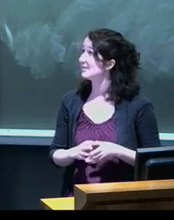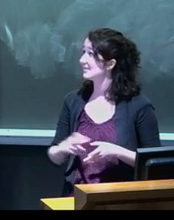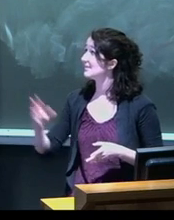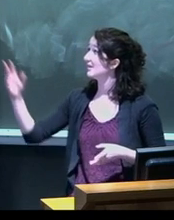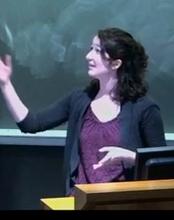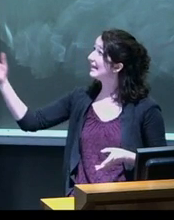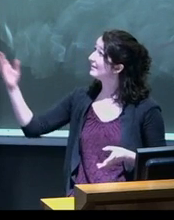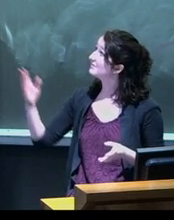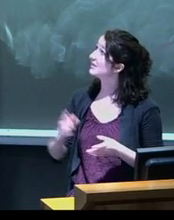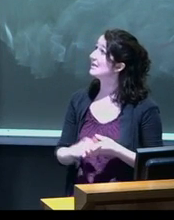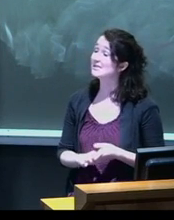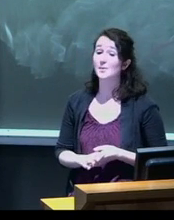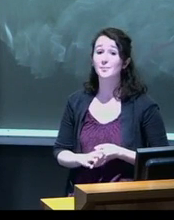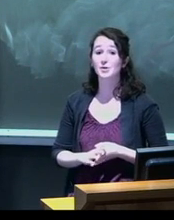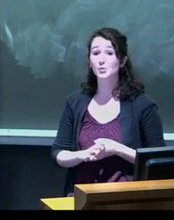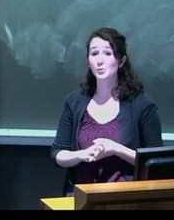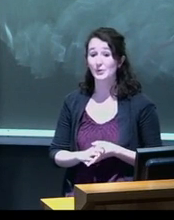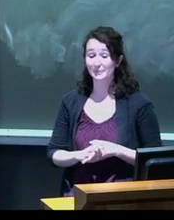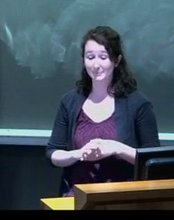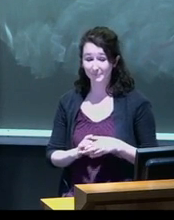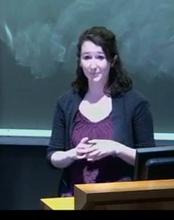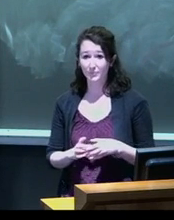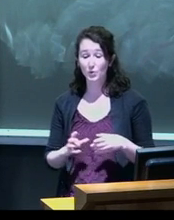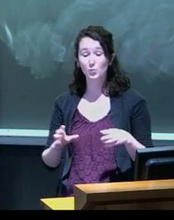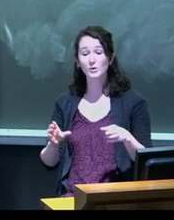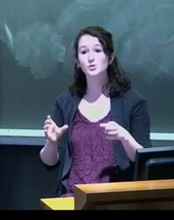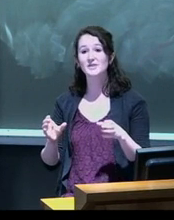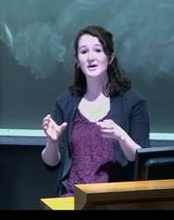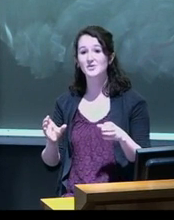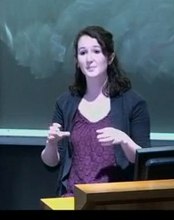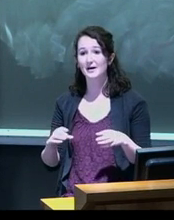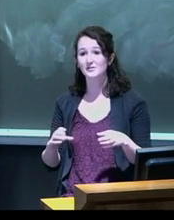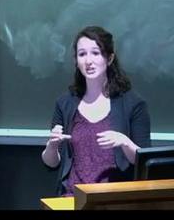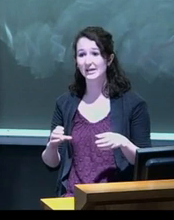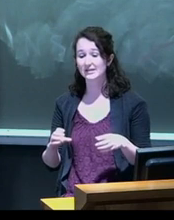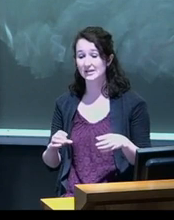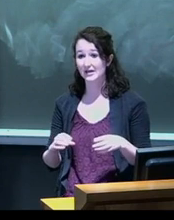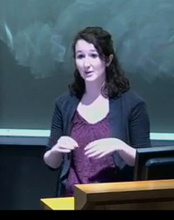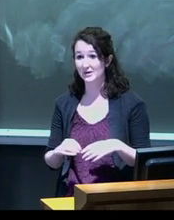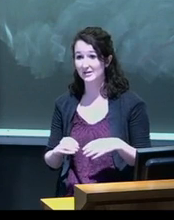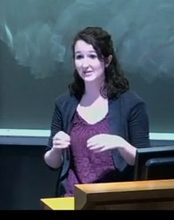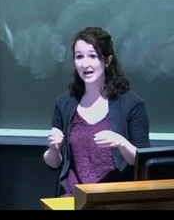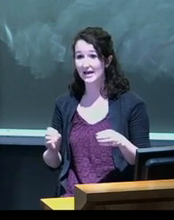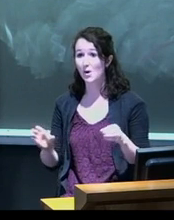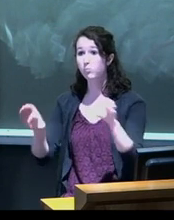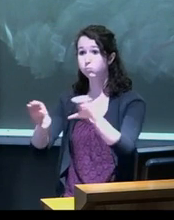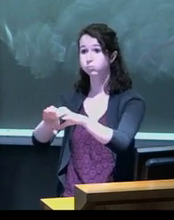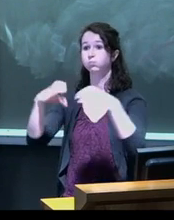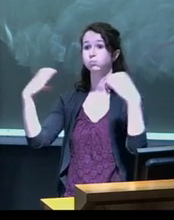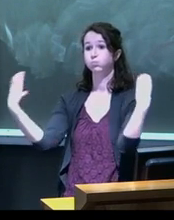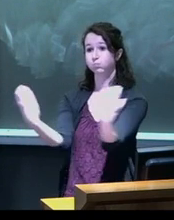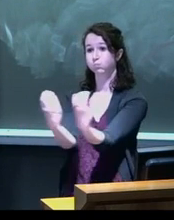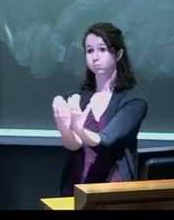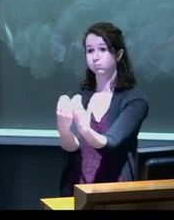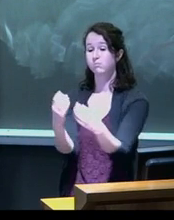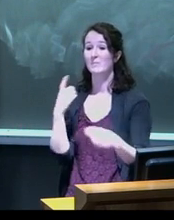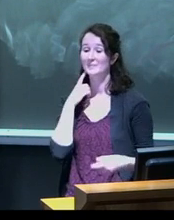example of this is here on the left is balloon, which without the puffed cheeks that accompany the sign